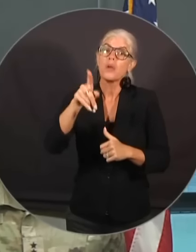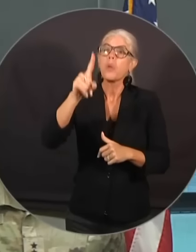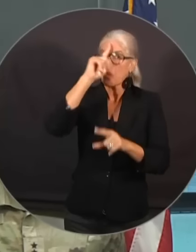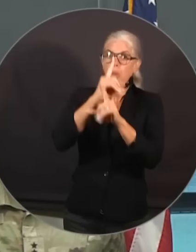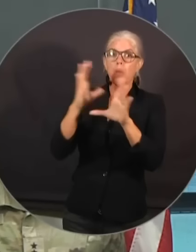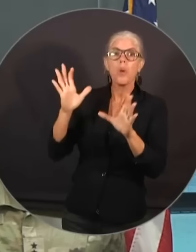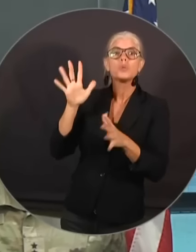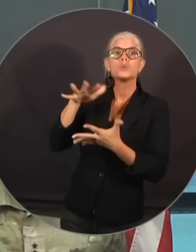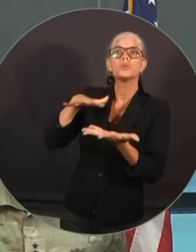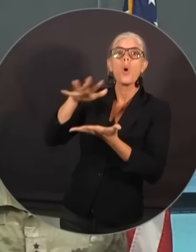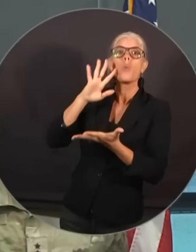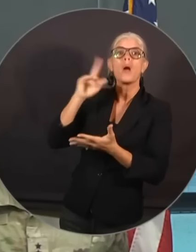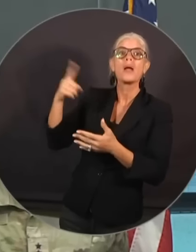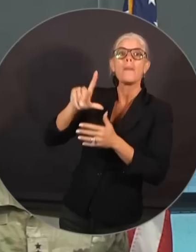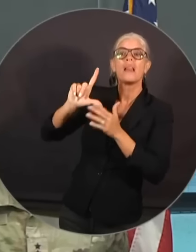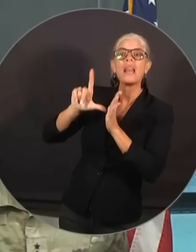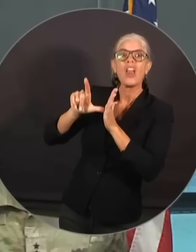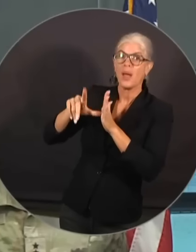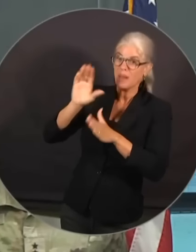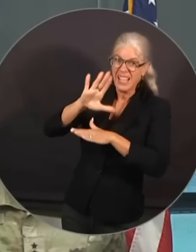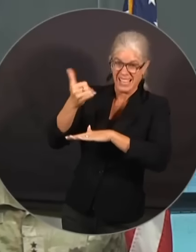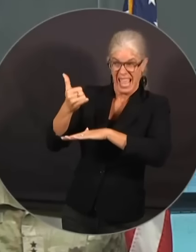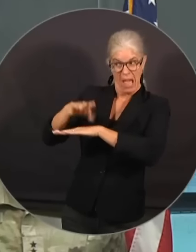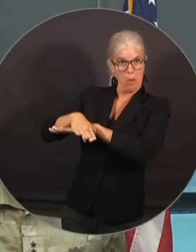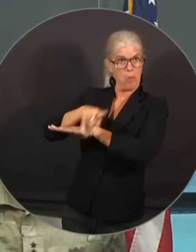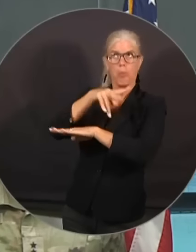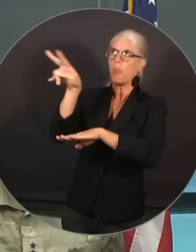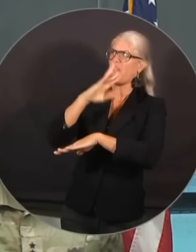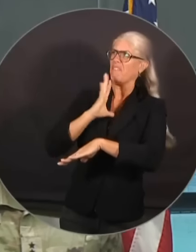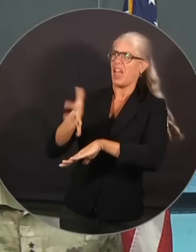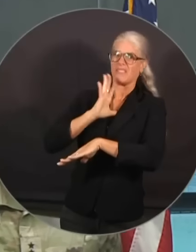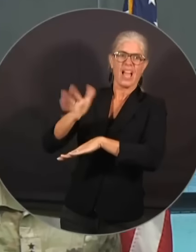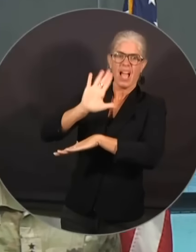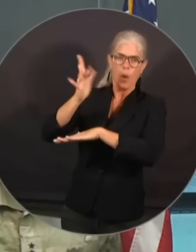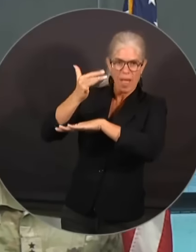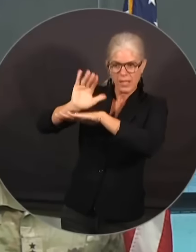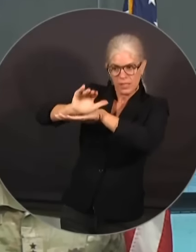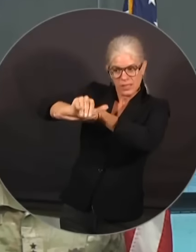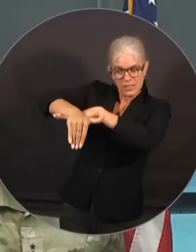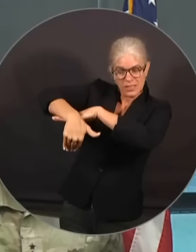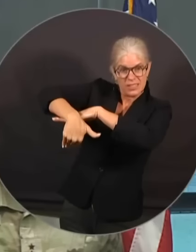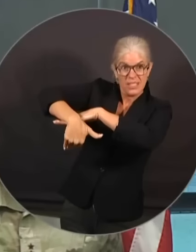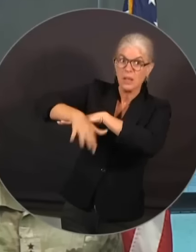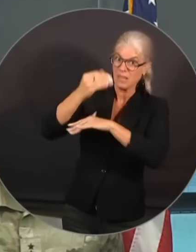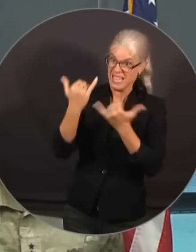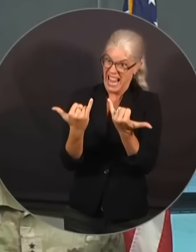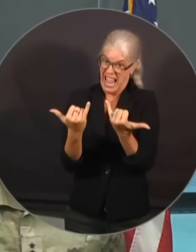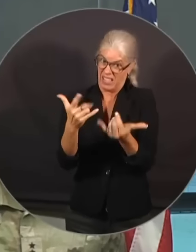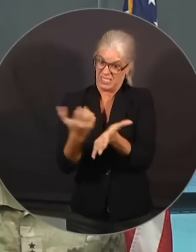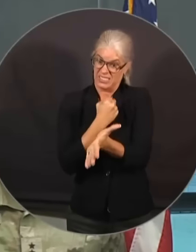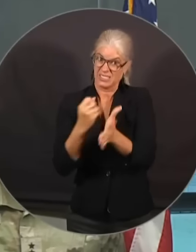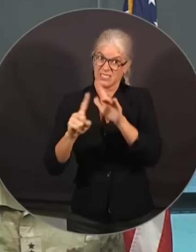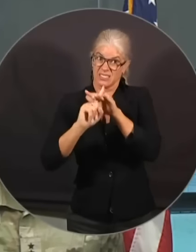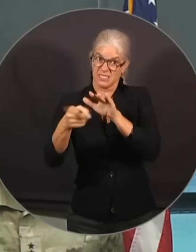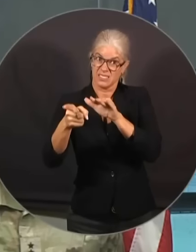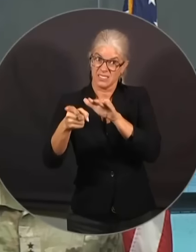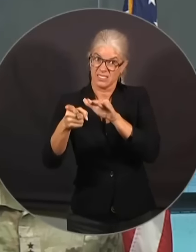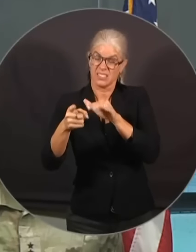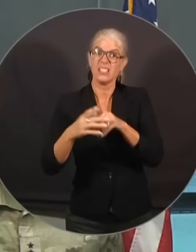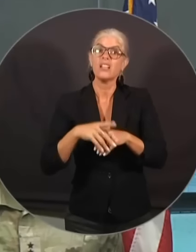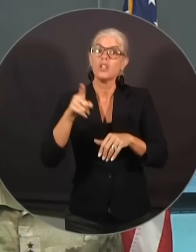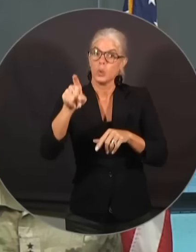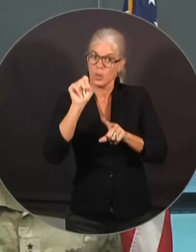effects soon. But right now, you actually still have time to be able to evacuate. I mean, you can go to Leon County and go to